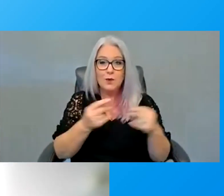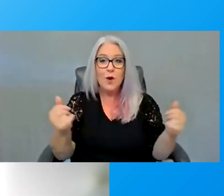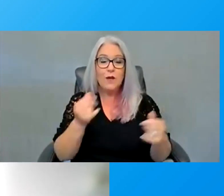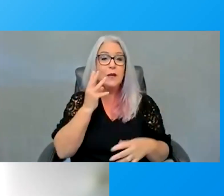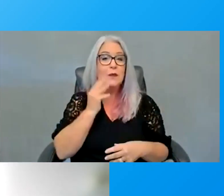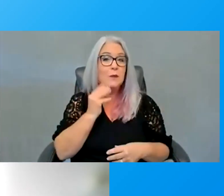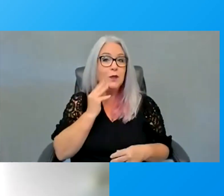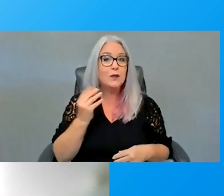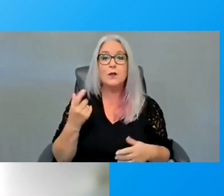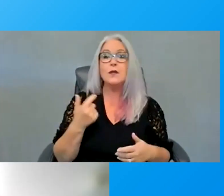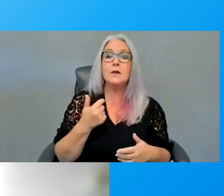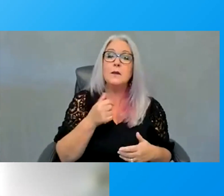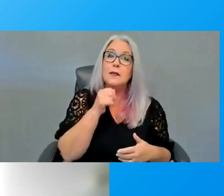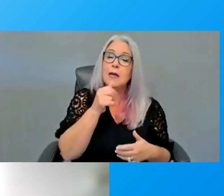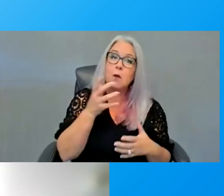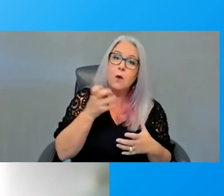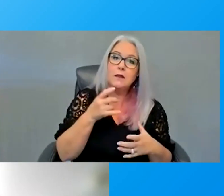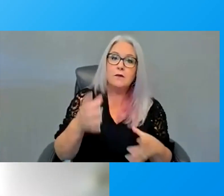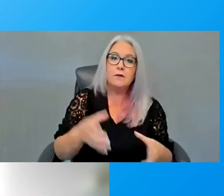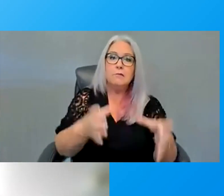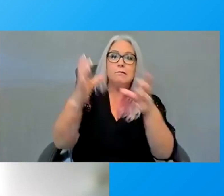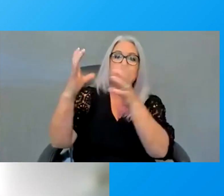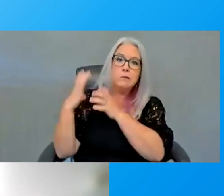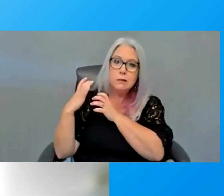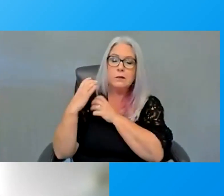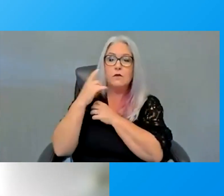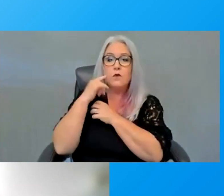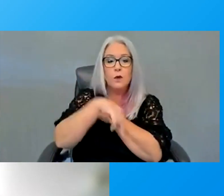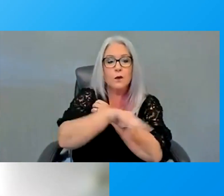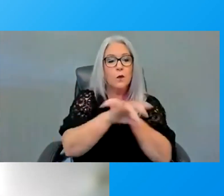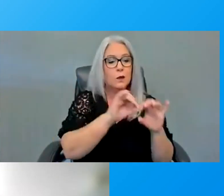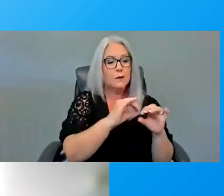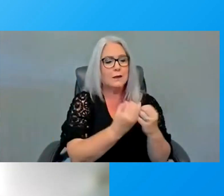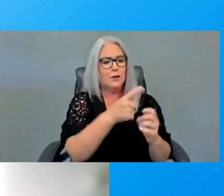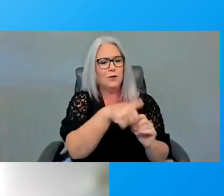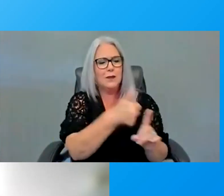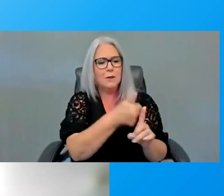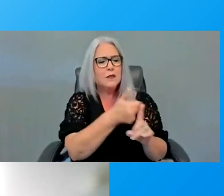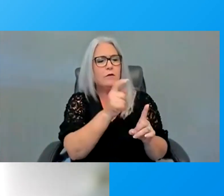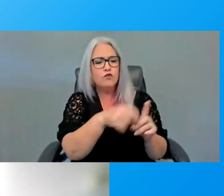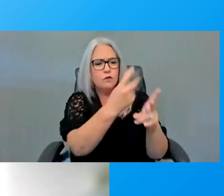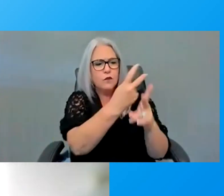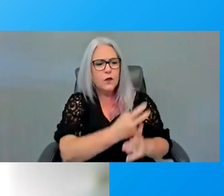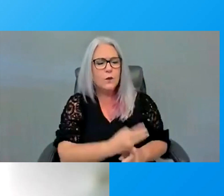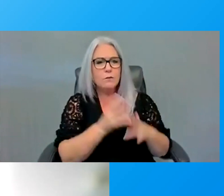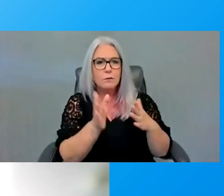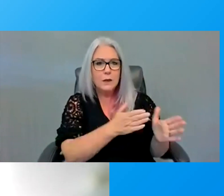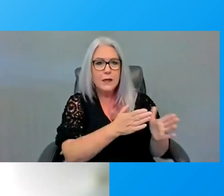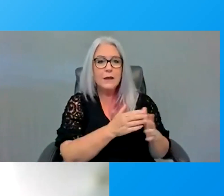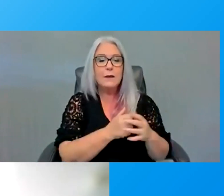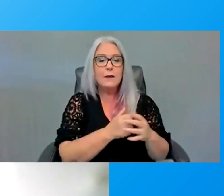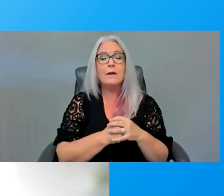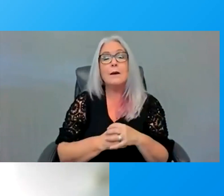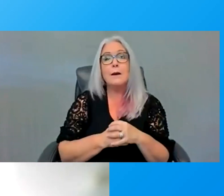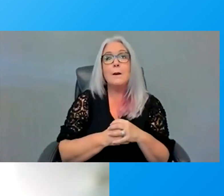want to or should shoulder the load of organizations that should figure out these plans. But I know that